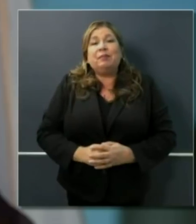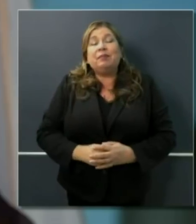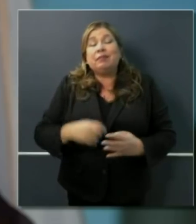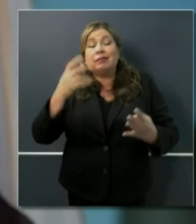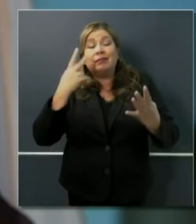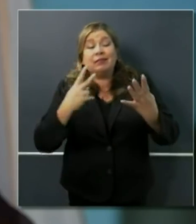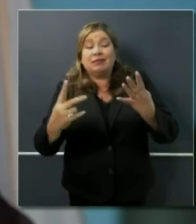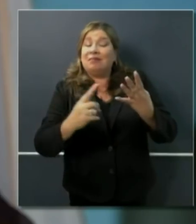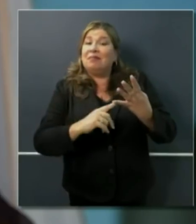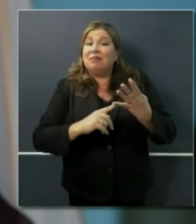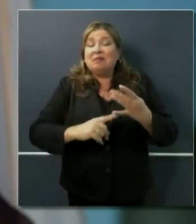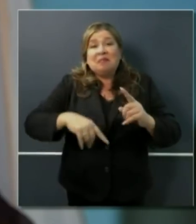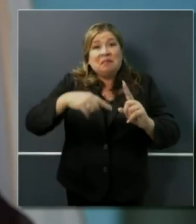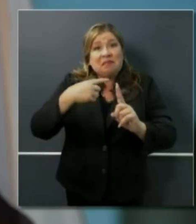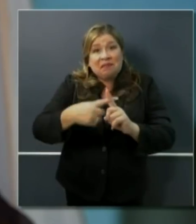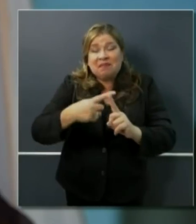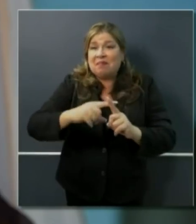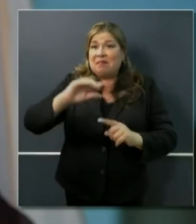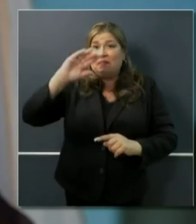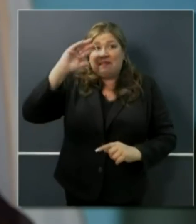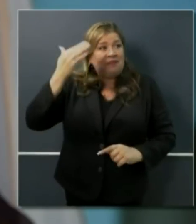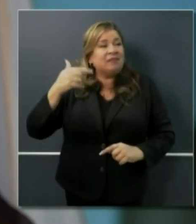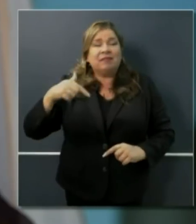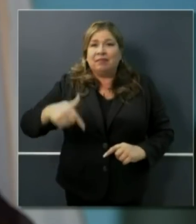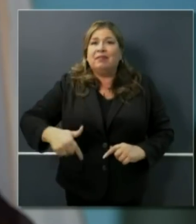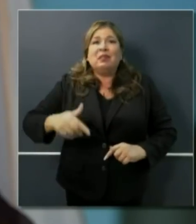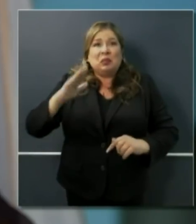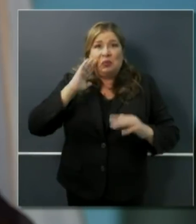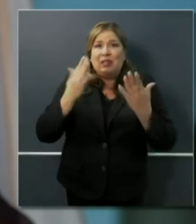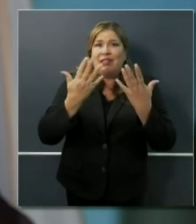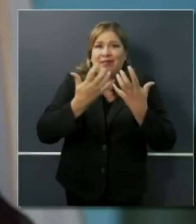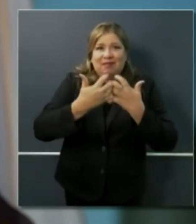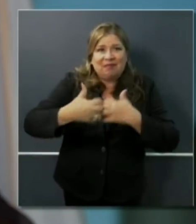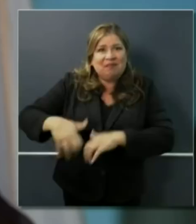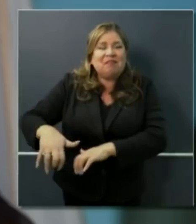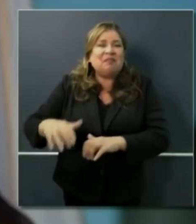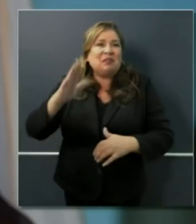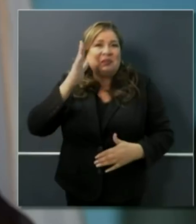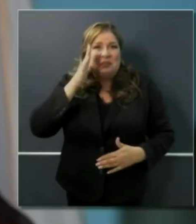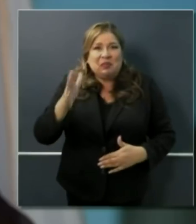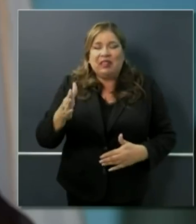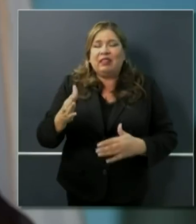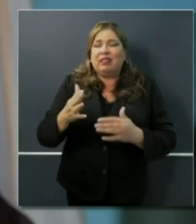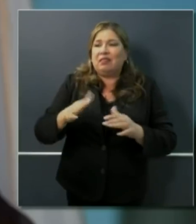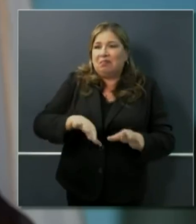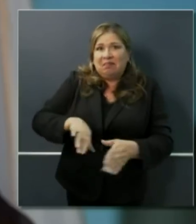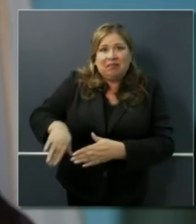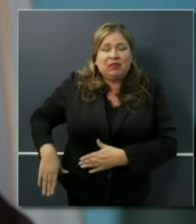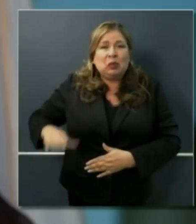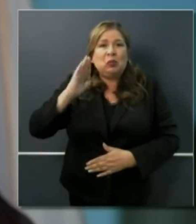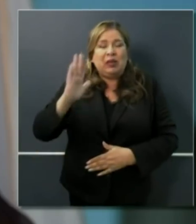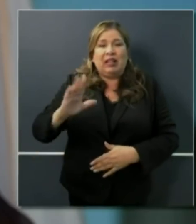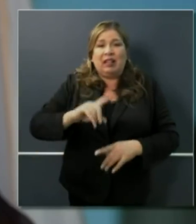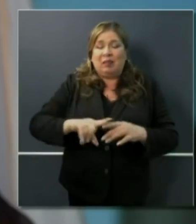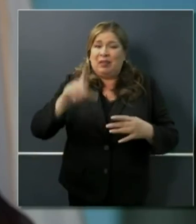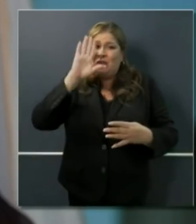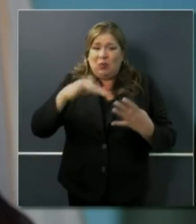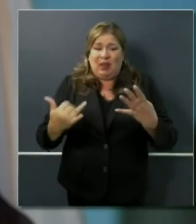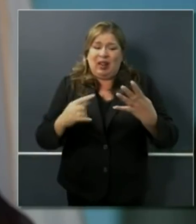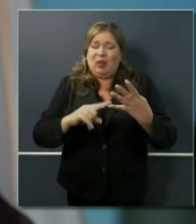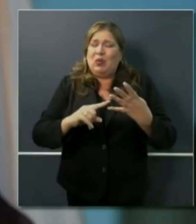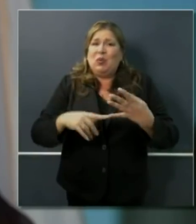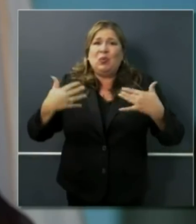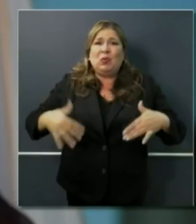hopefulness that this too shall pass, it's also perhaps the most difficult and challenging phase of